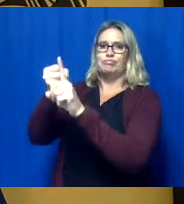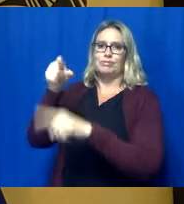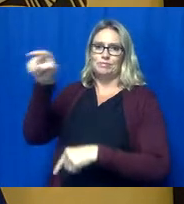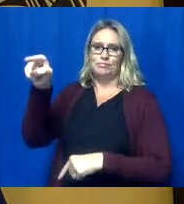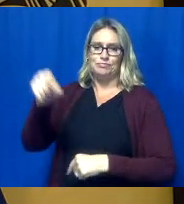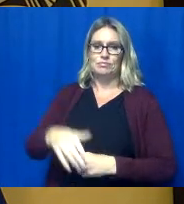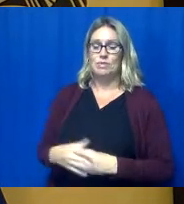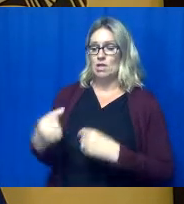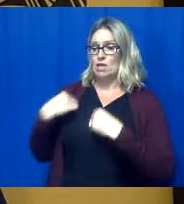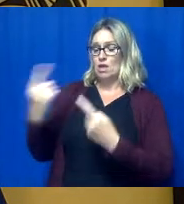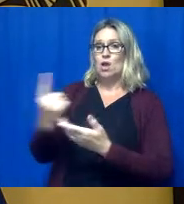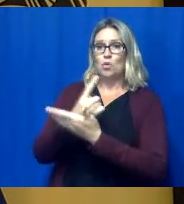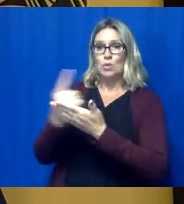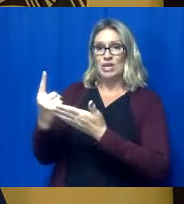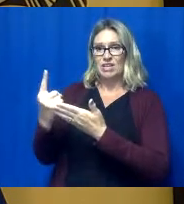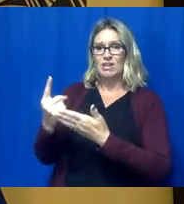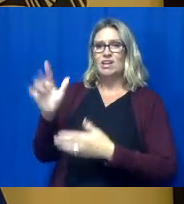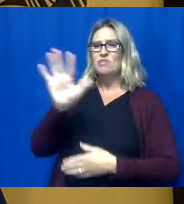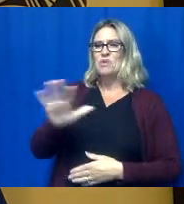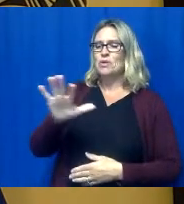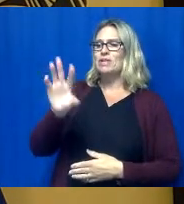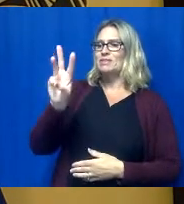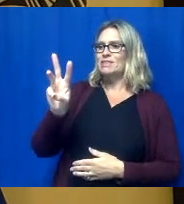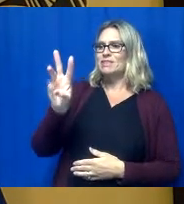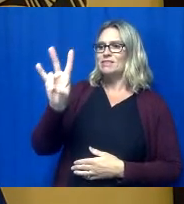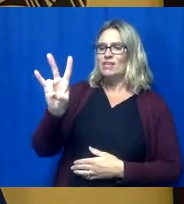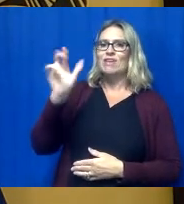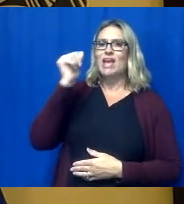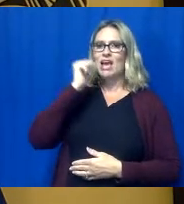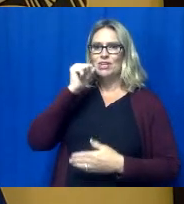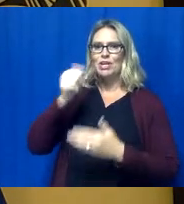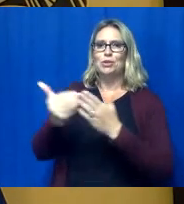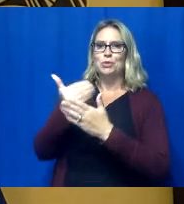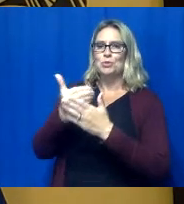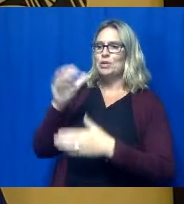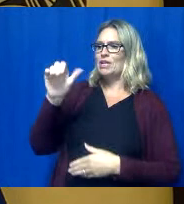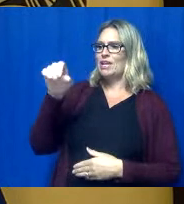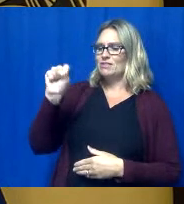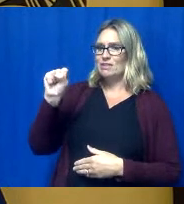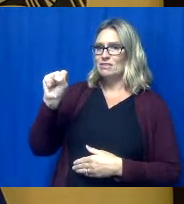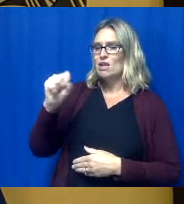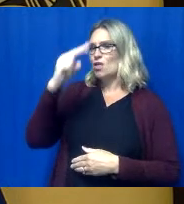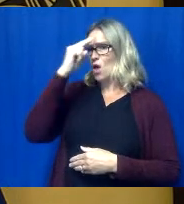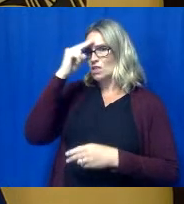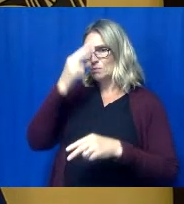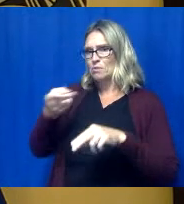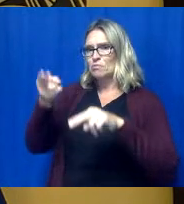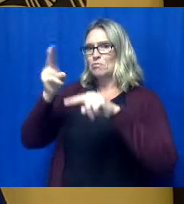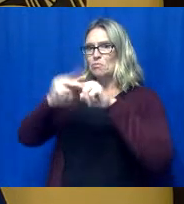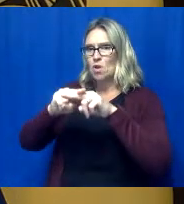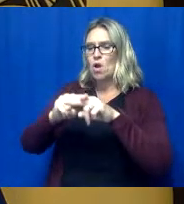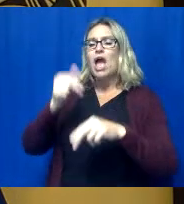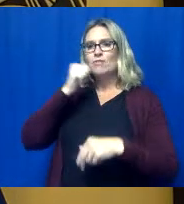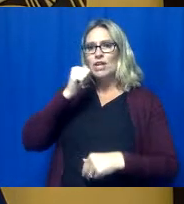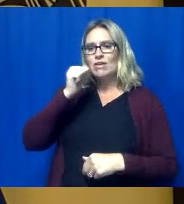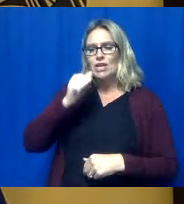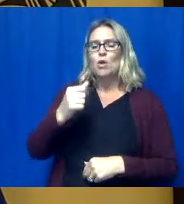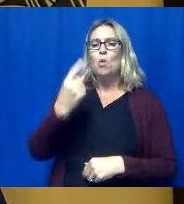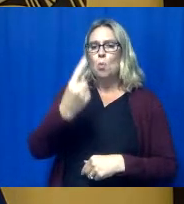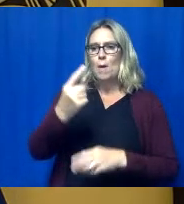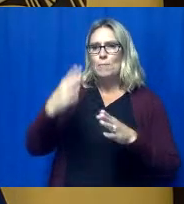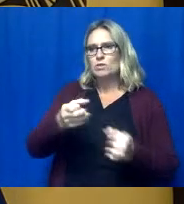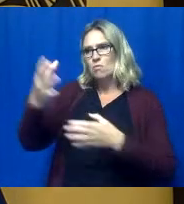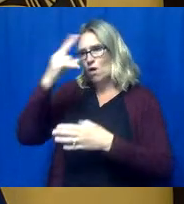have been averaging around 67 new cases per day, with hospital admissions rising by 1 patient per day. Today, there